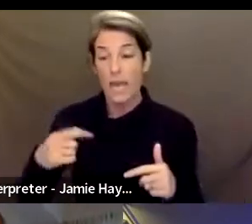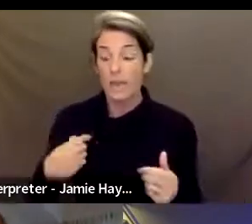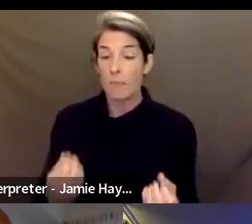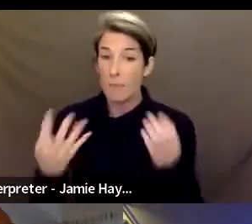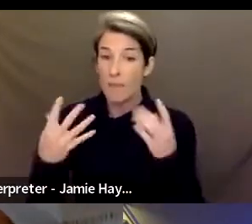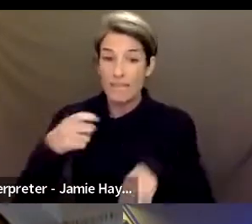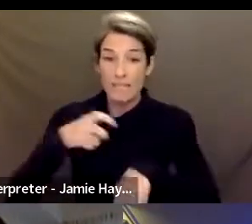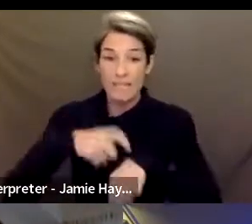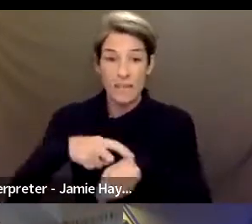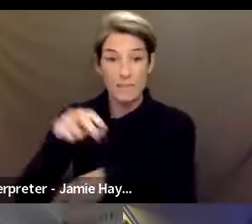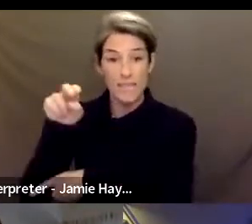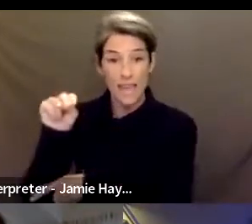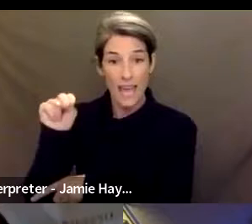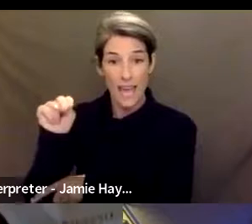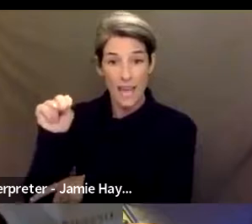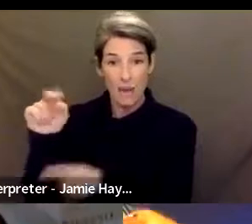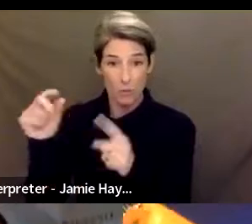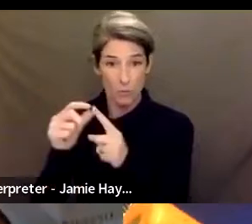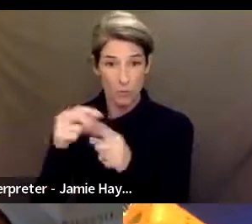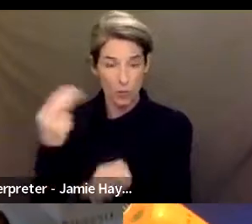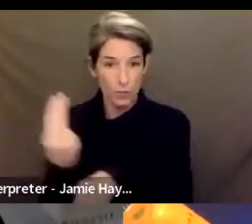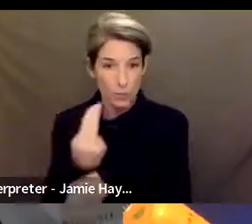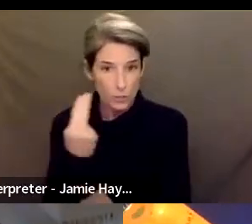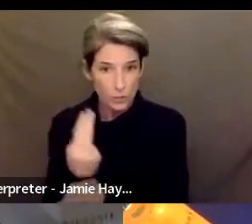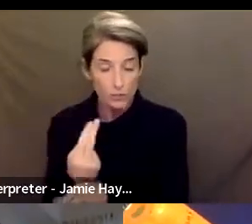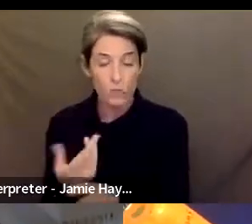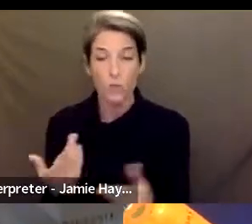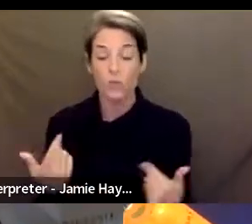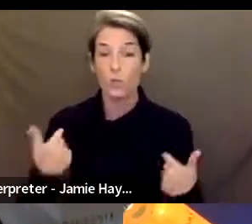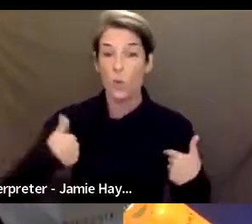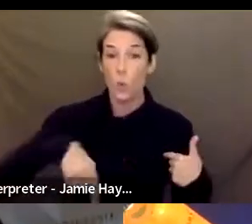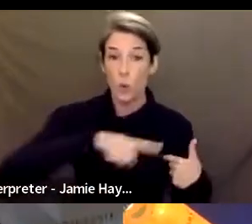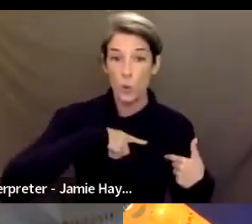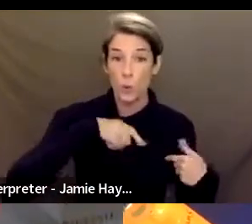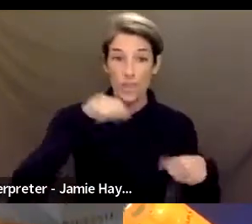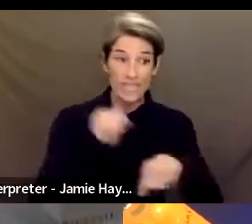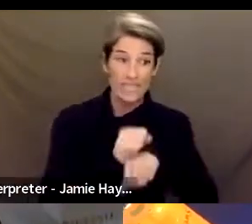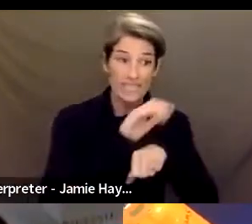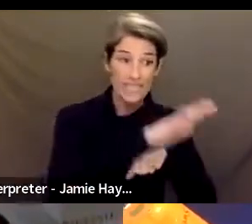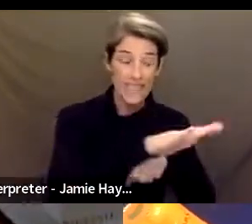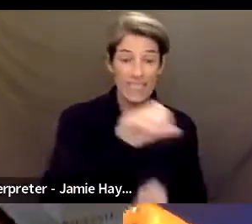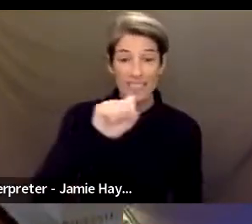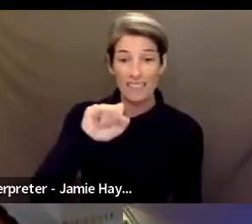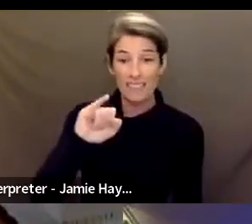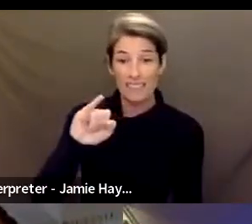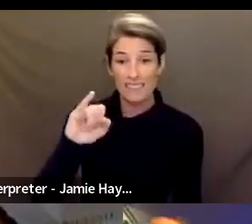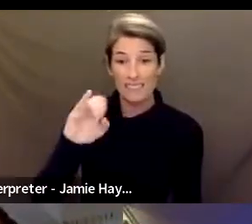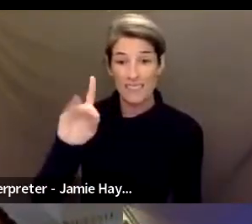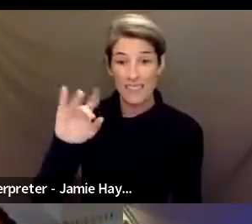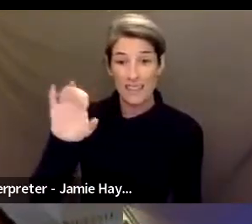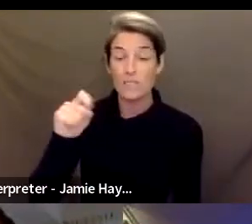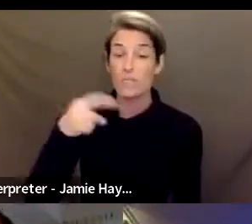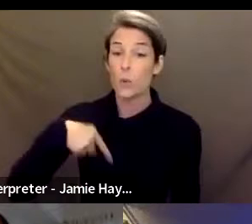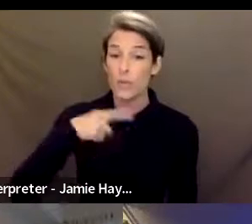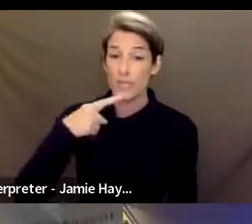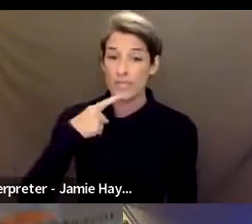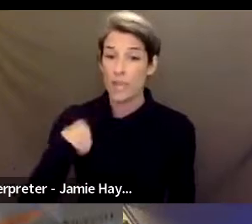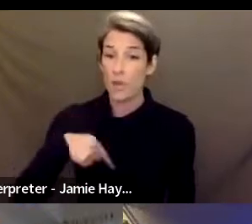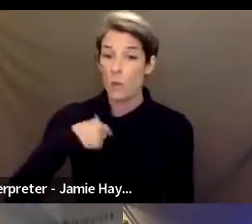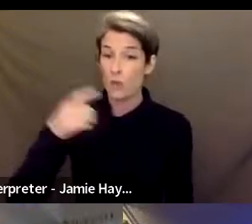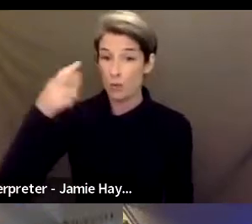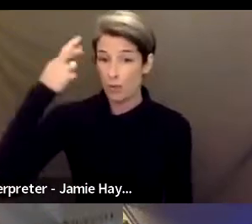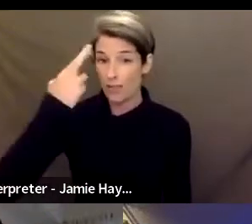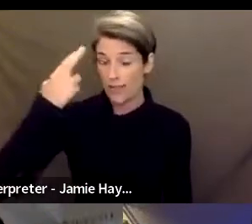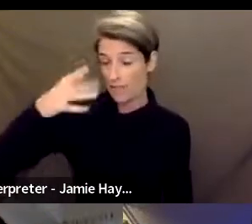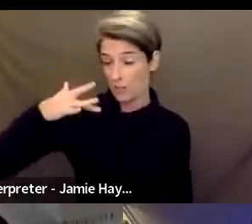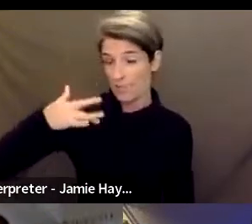chunk. And so we say in the breakdown, or when we send the sides, we recognize that there is sensitive material in this.